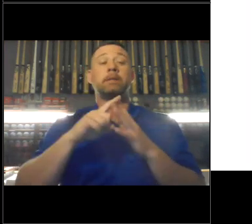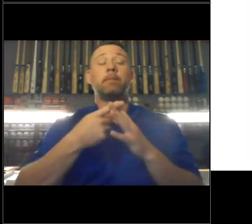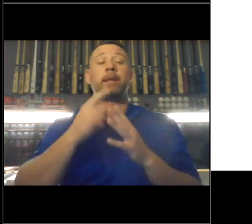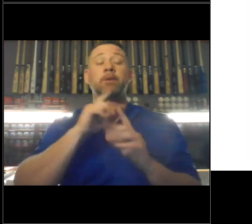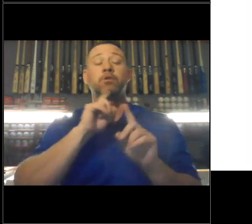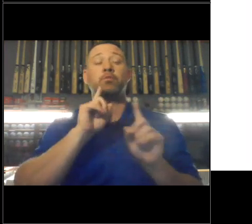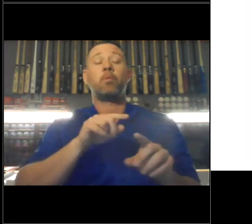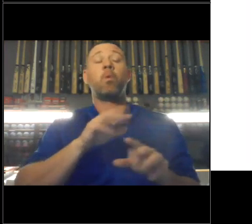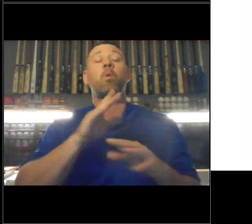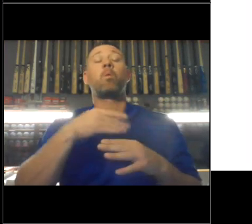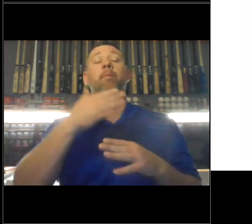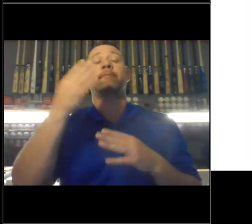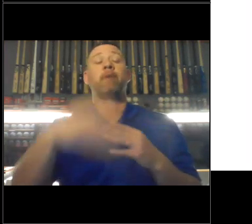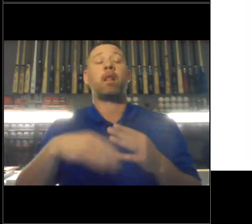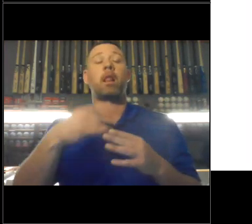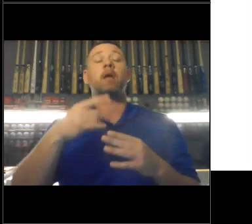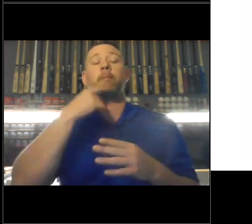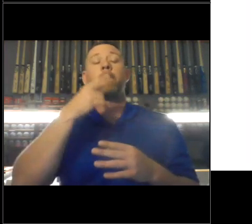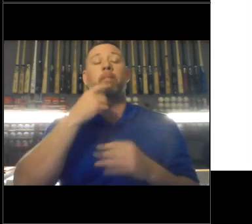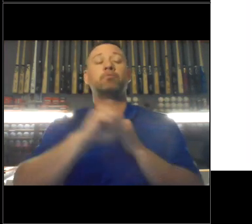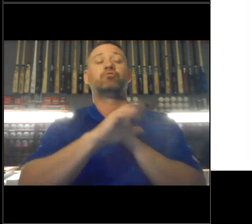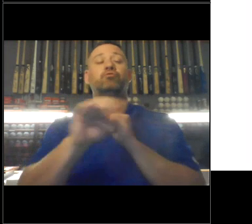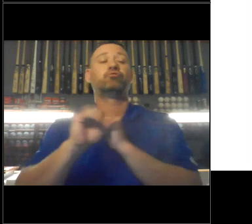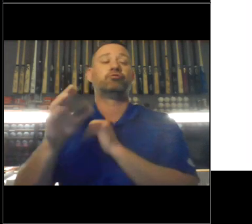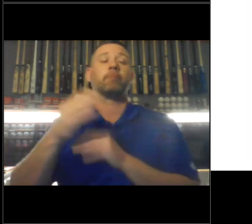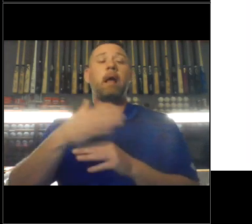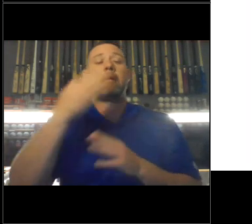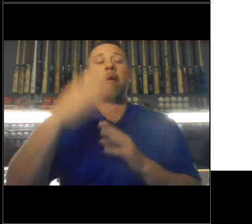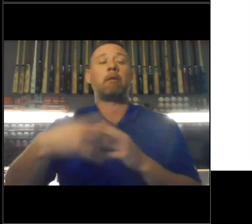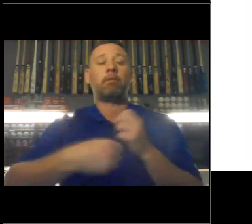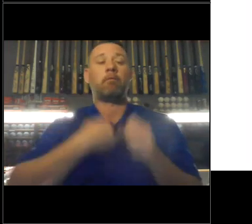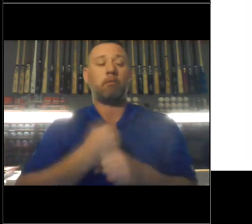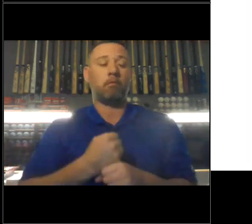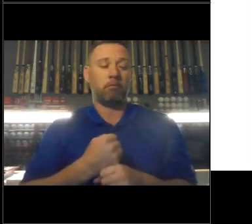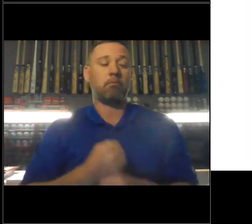be finalized and published by the end of the year. The